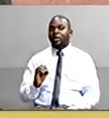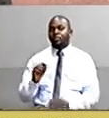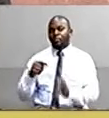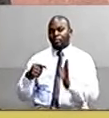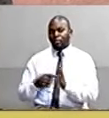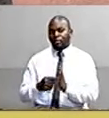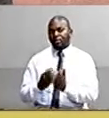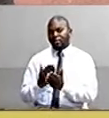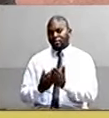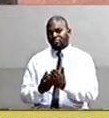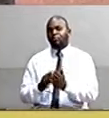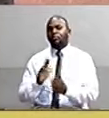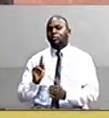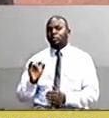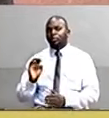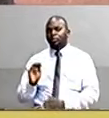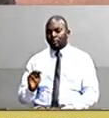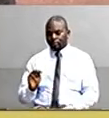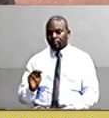20 point something kilometers.